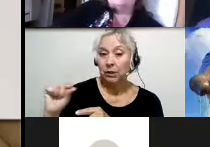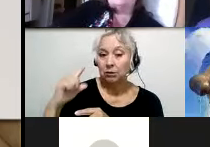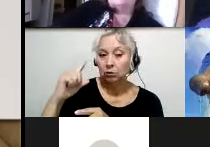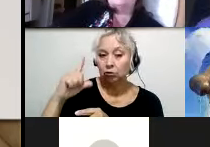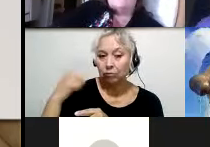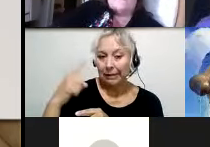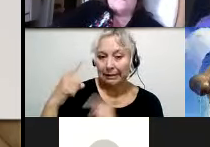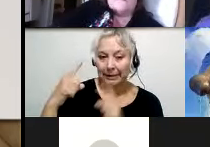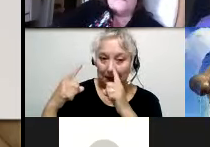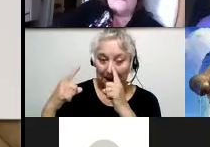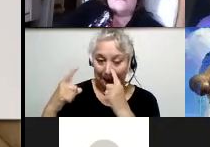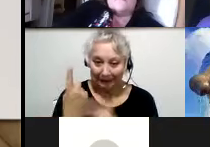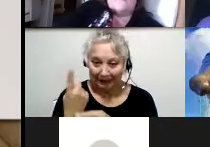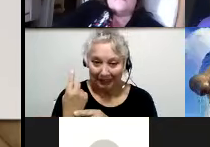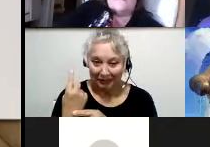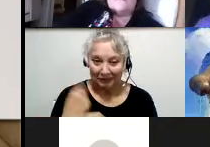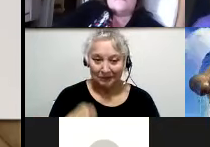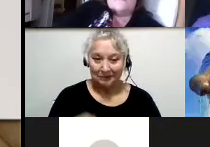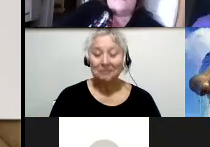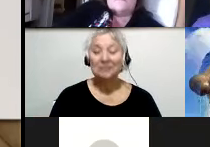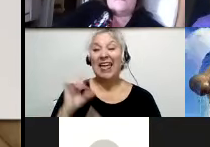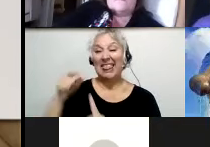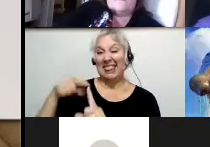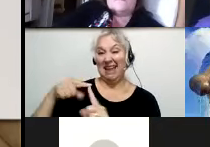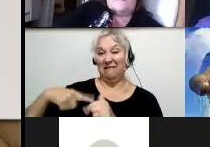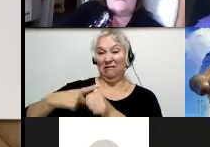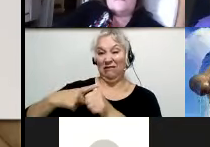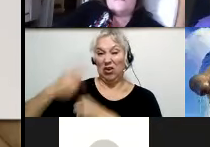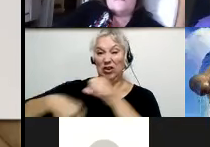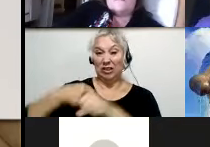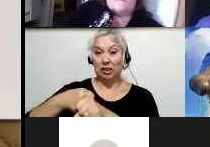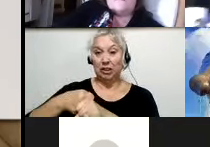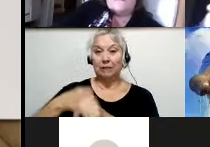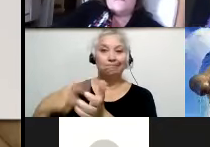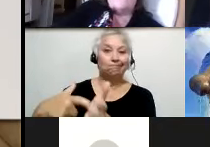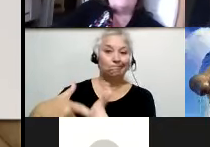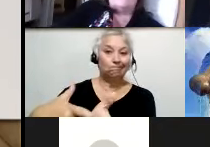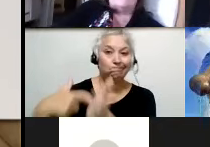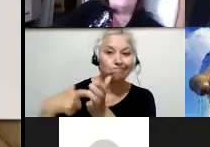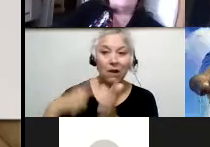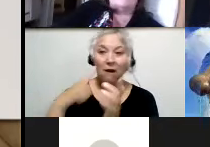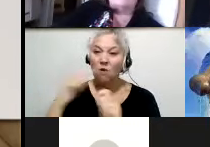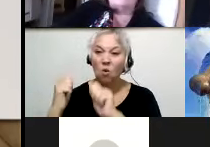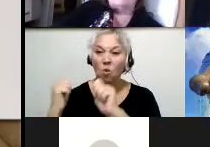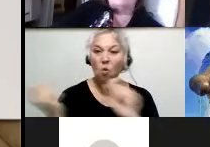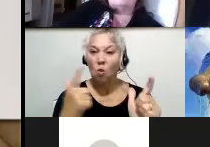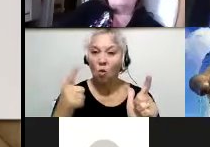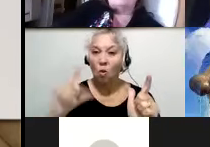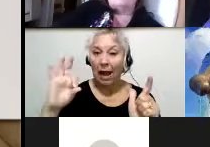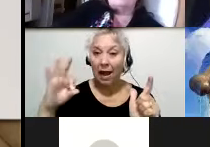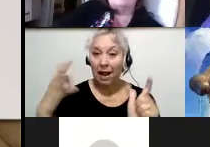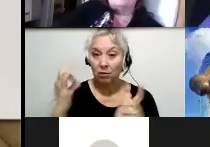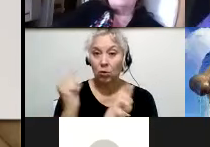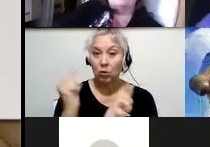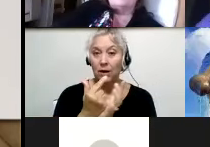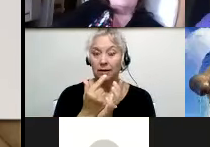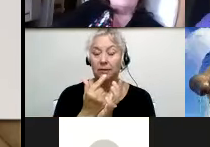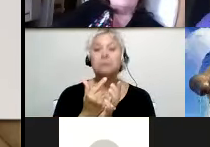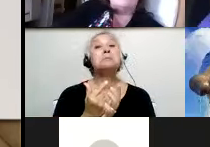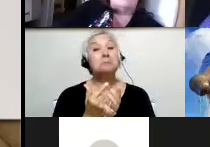as we had last year, that was the first year that it was mandated for all 9th grade students.